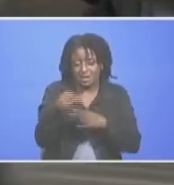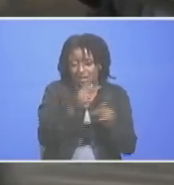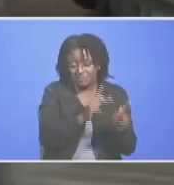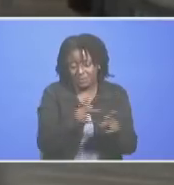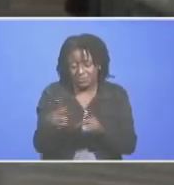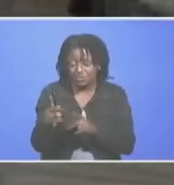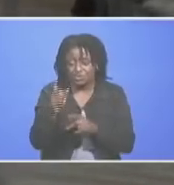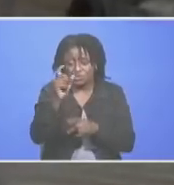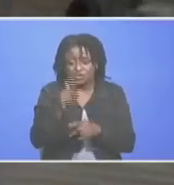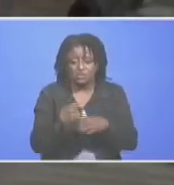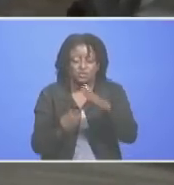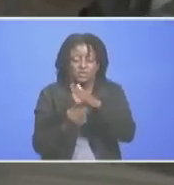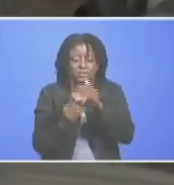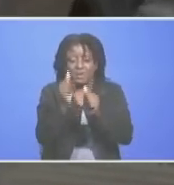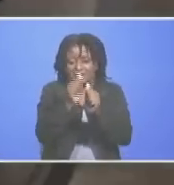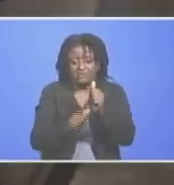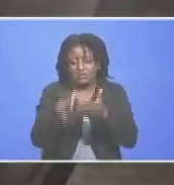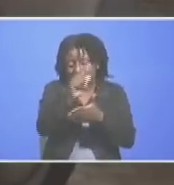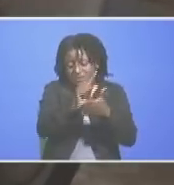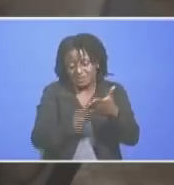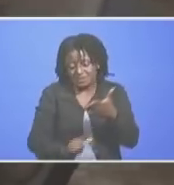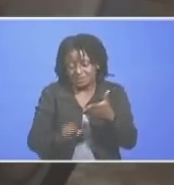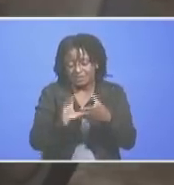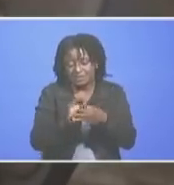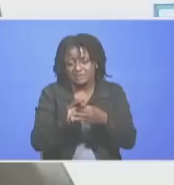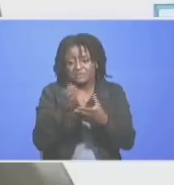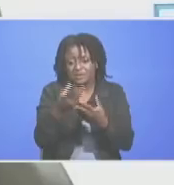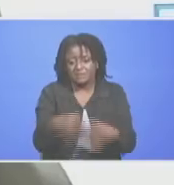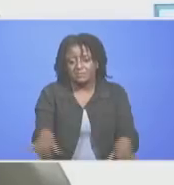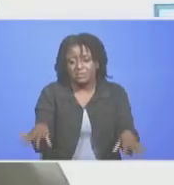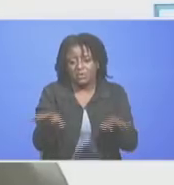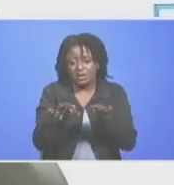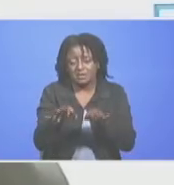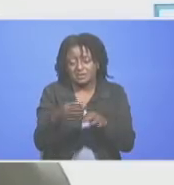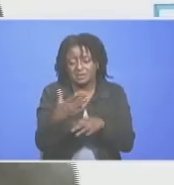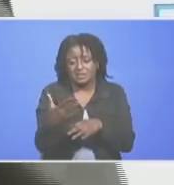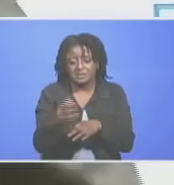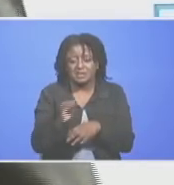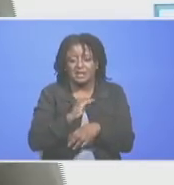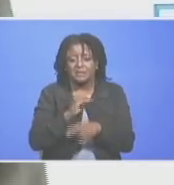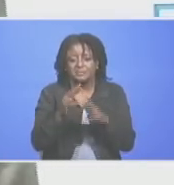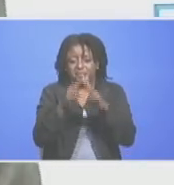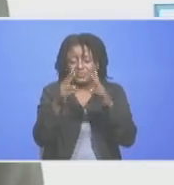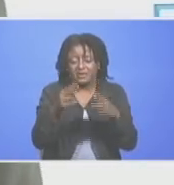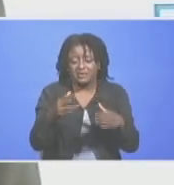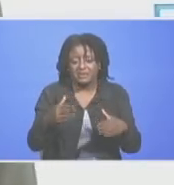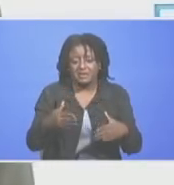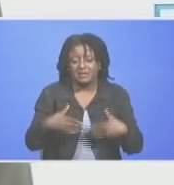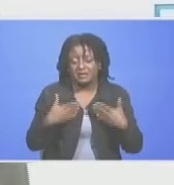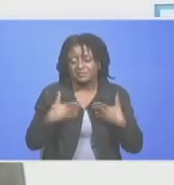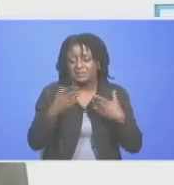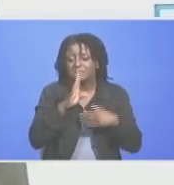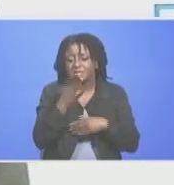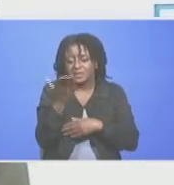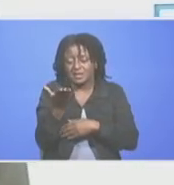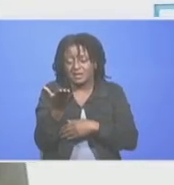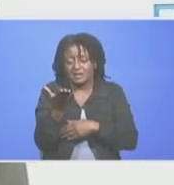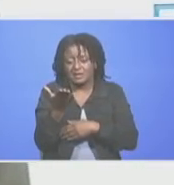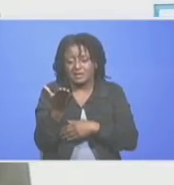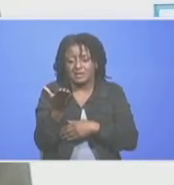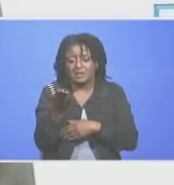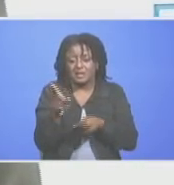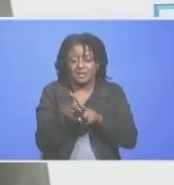everyone's list of priorities. I'm very glad to be here as we're in hurricane season to discuss